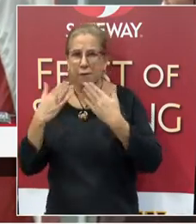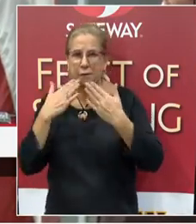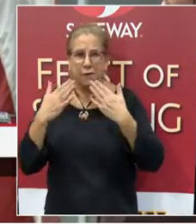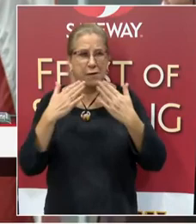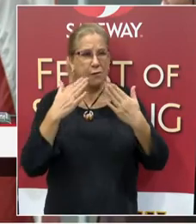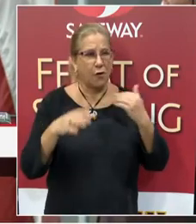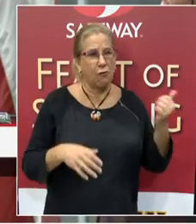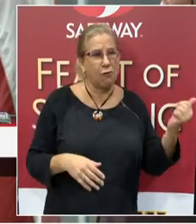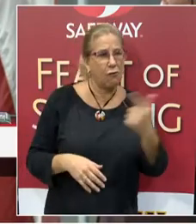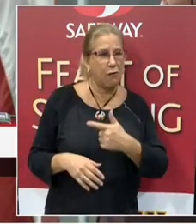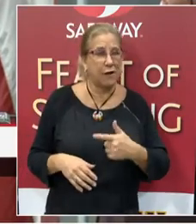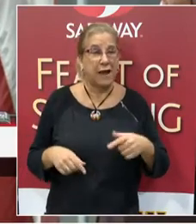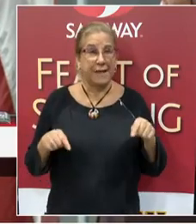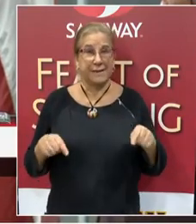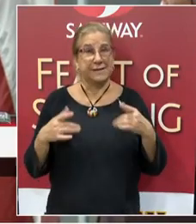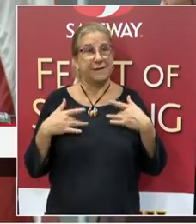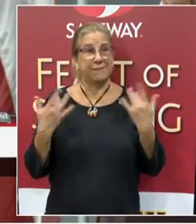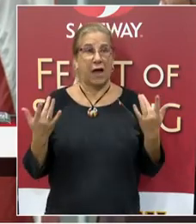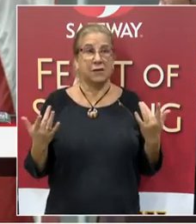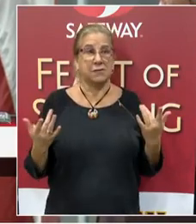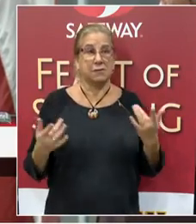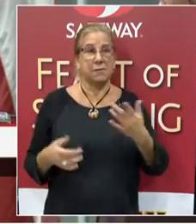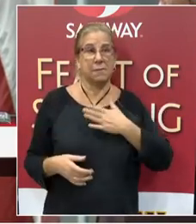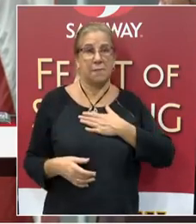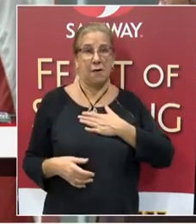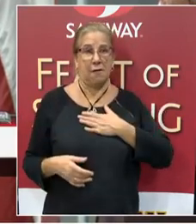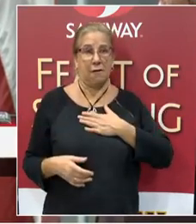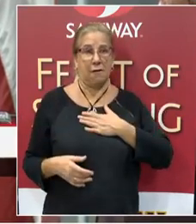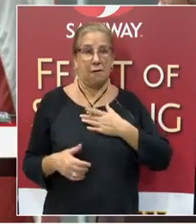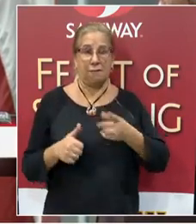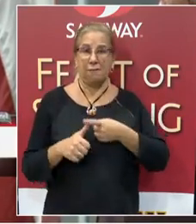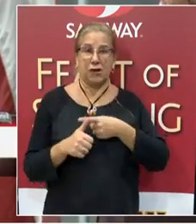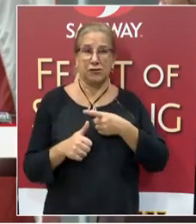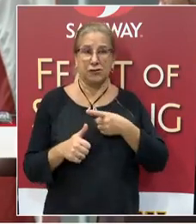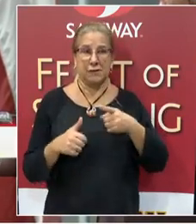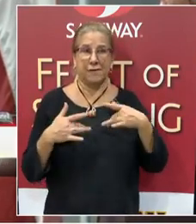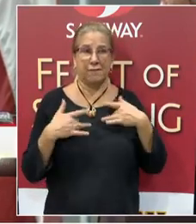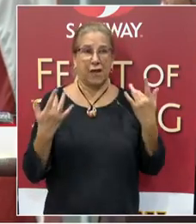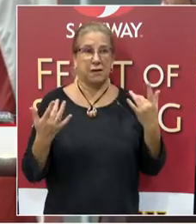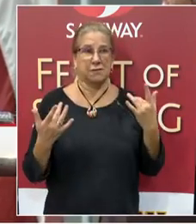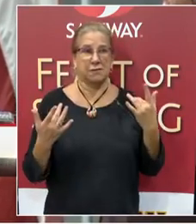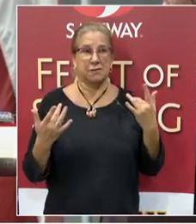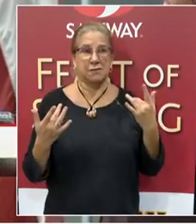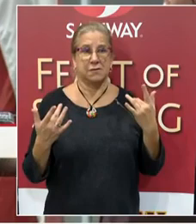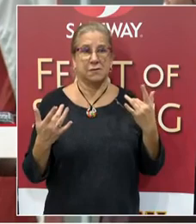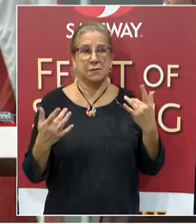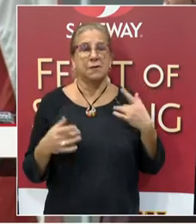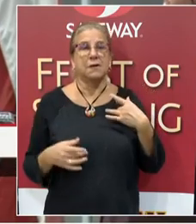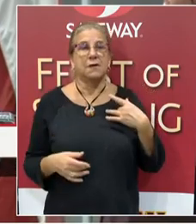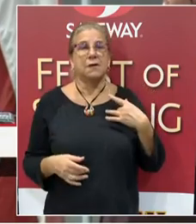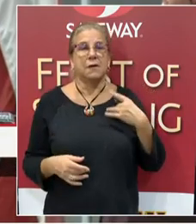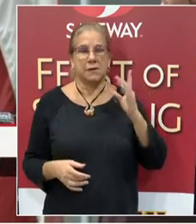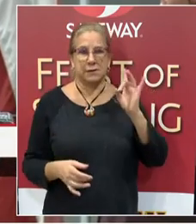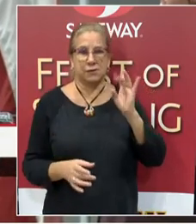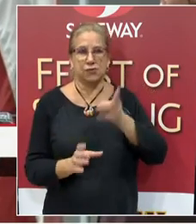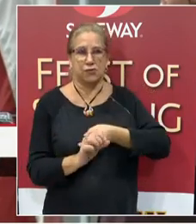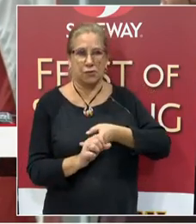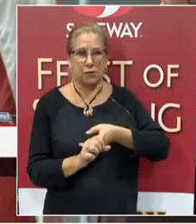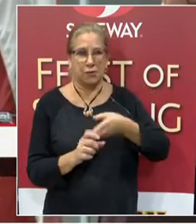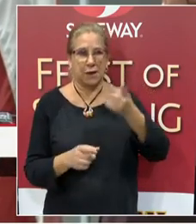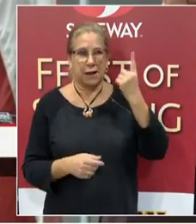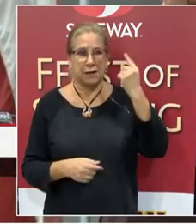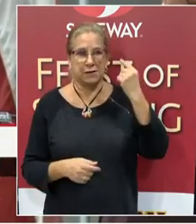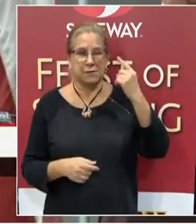event after joining Events DC as president and CEO last year. This event holds a